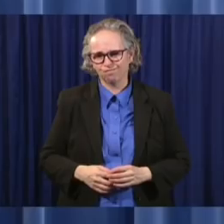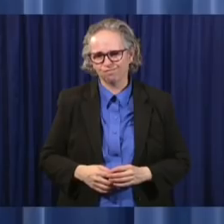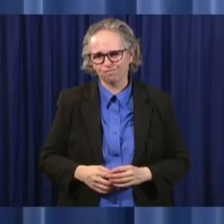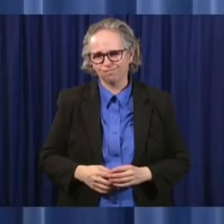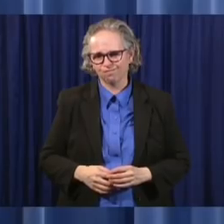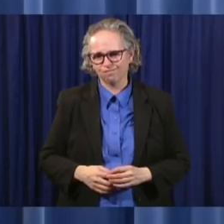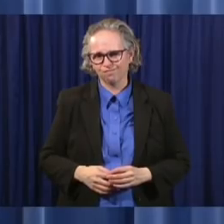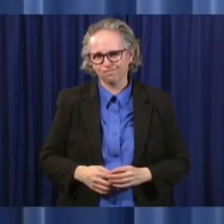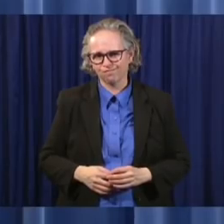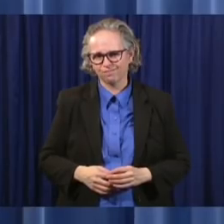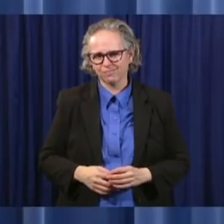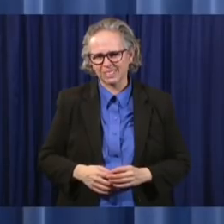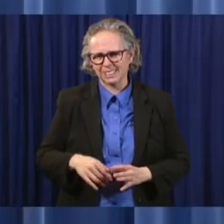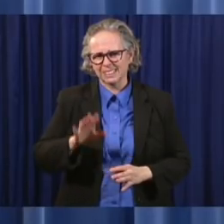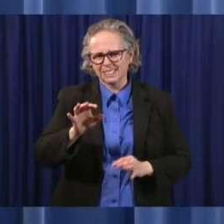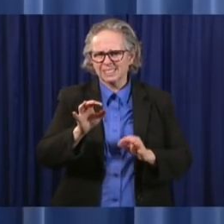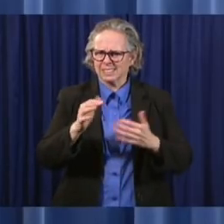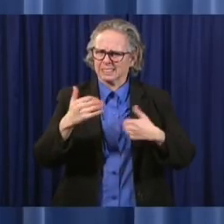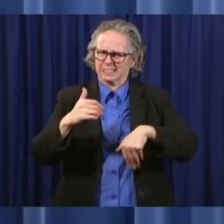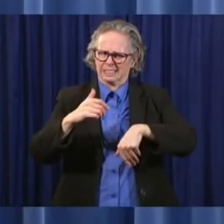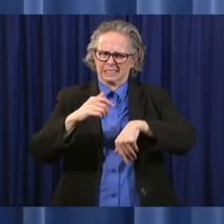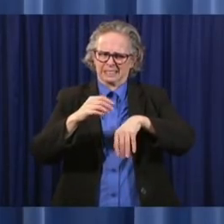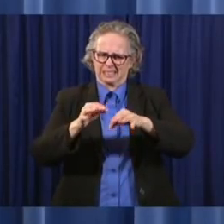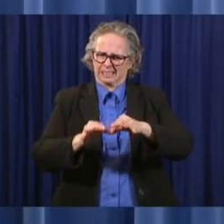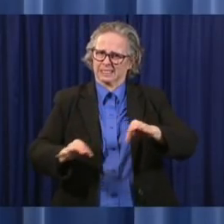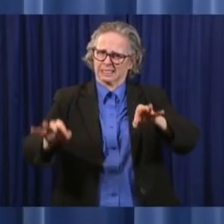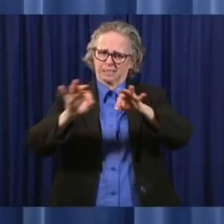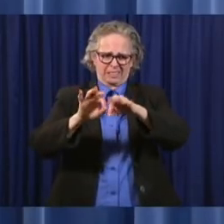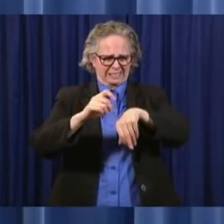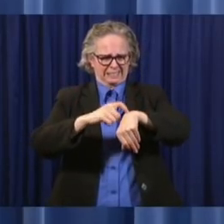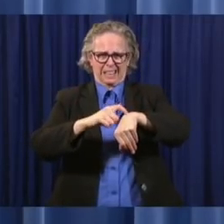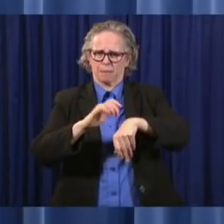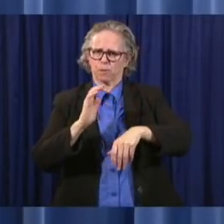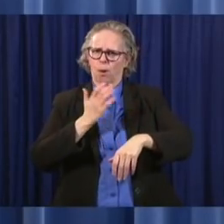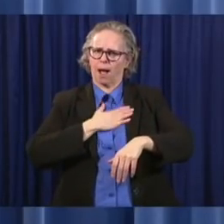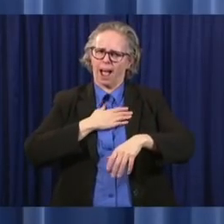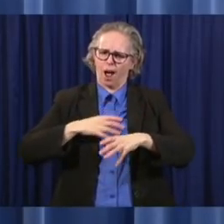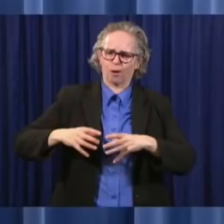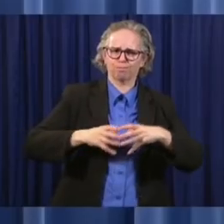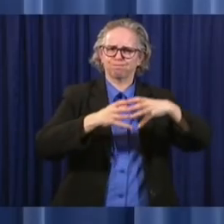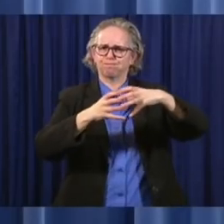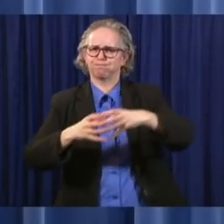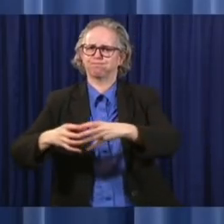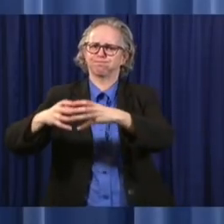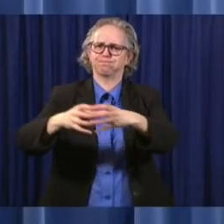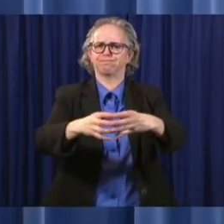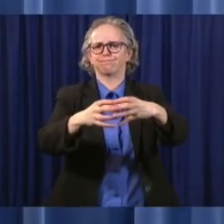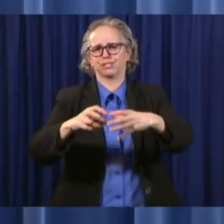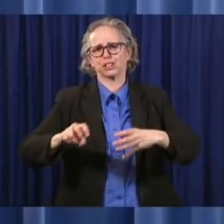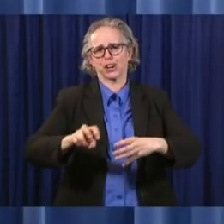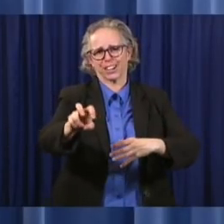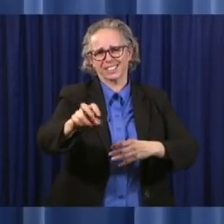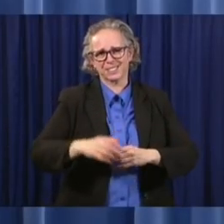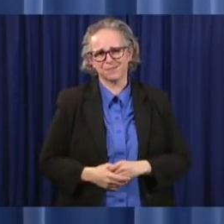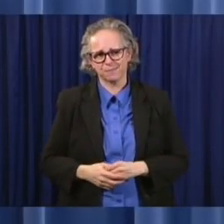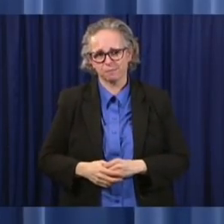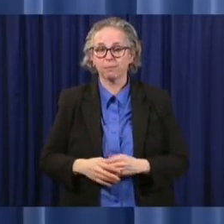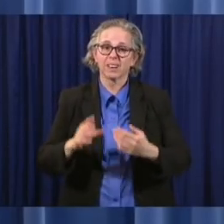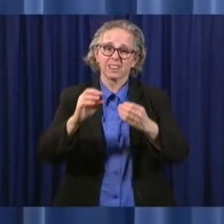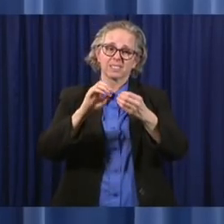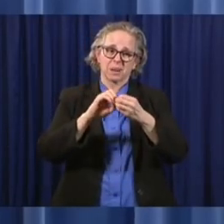time in our journey, and just a few thoughts. One, this is a